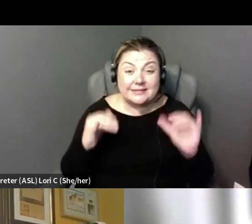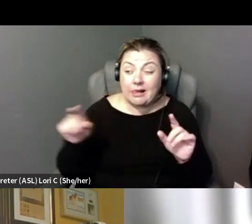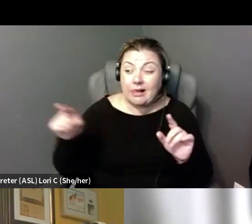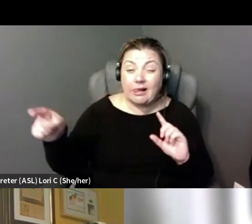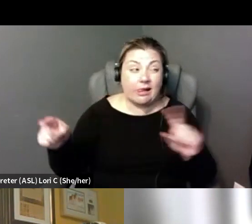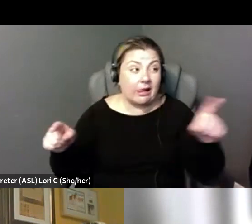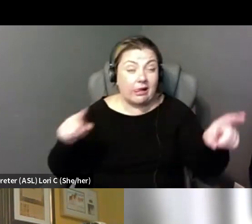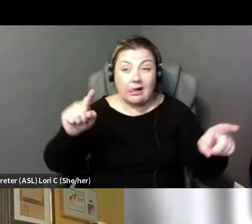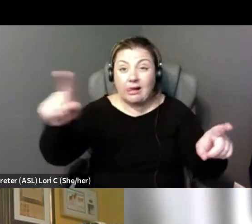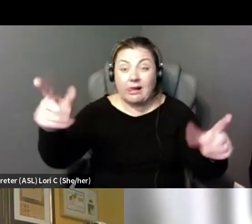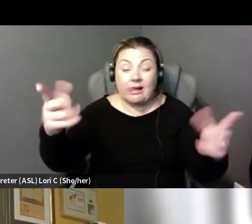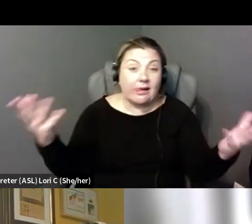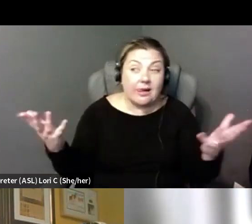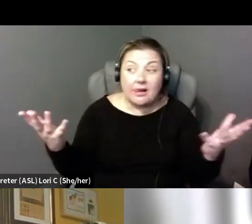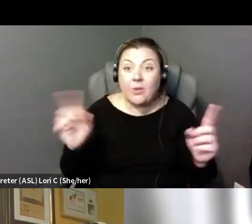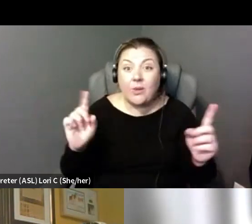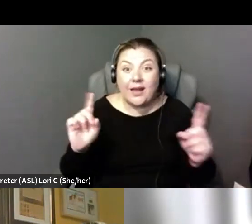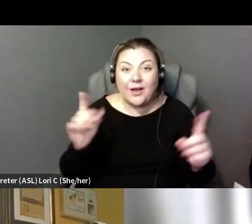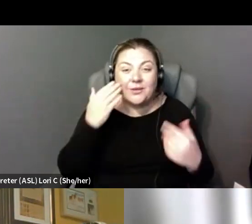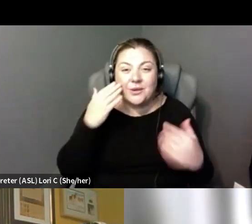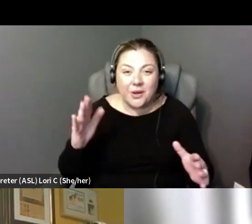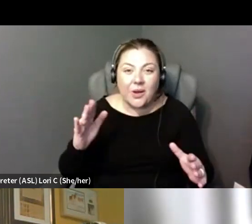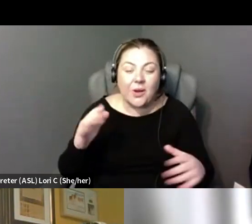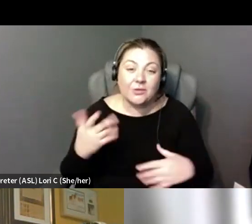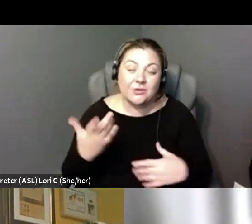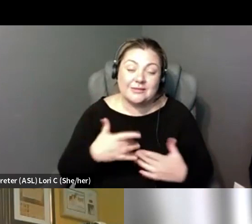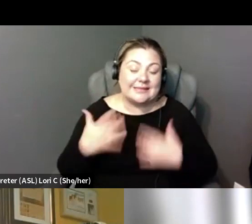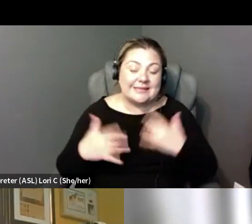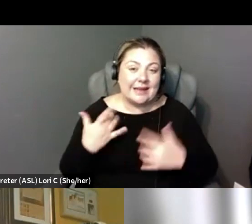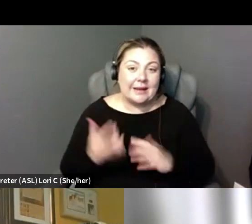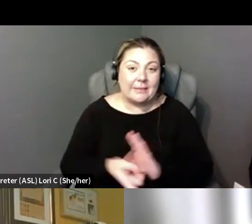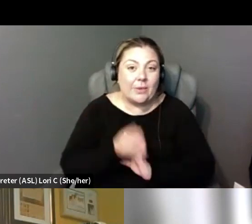and realized. So it's an exciting time.